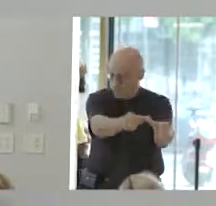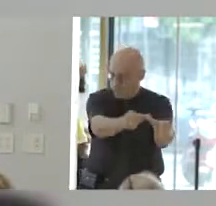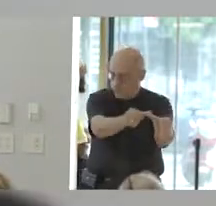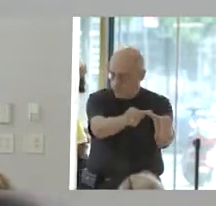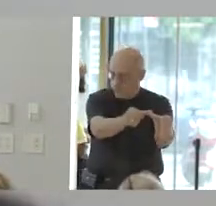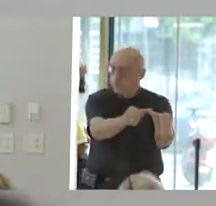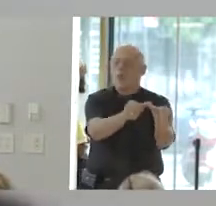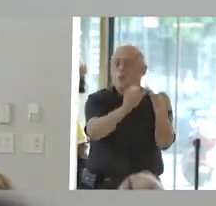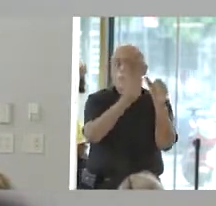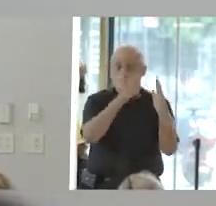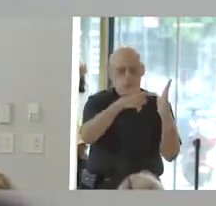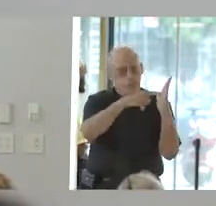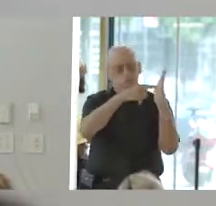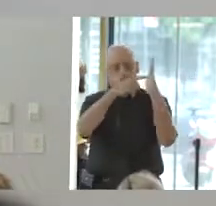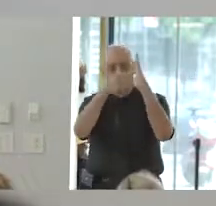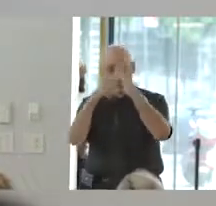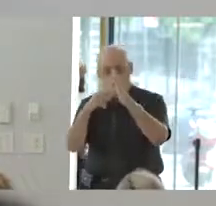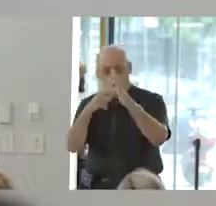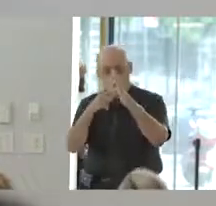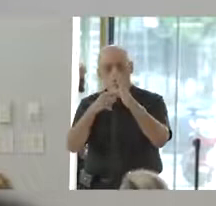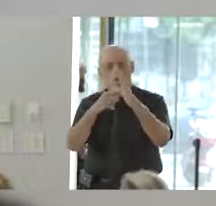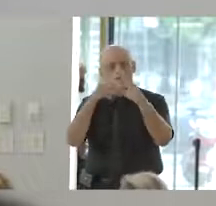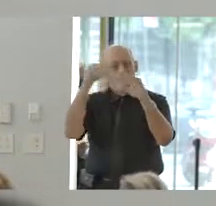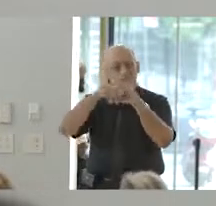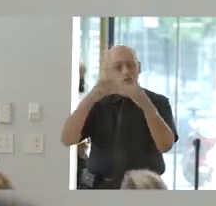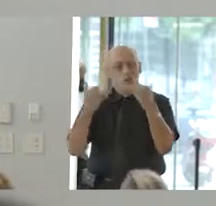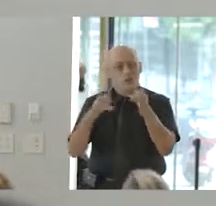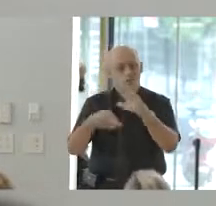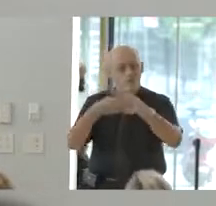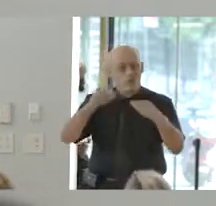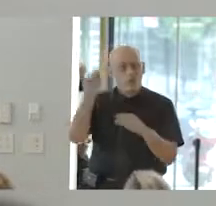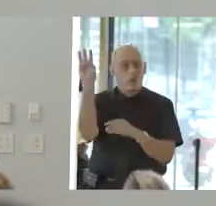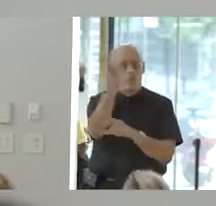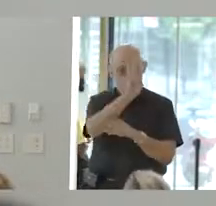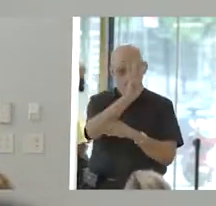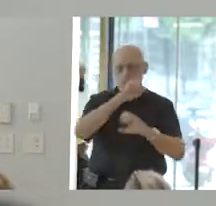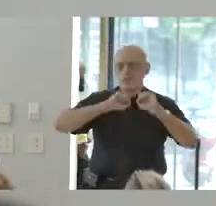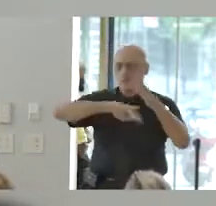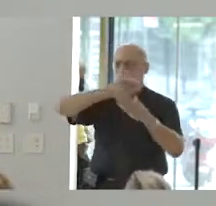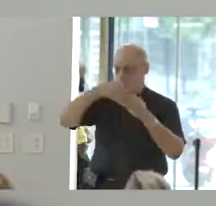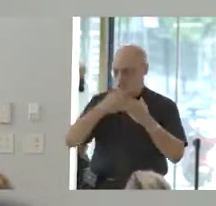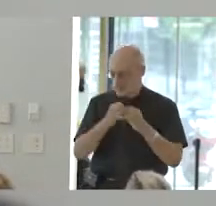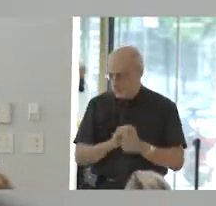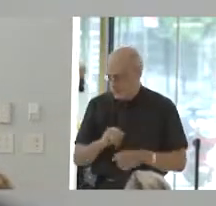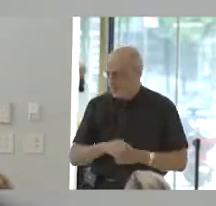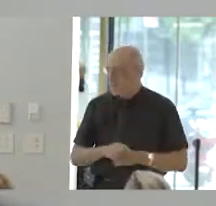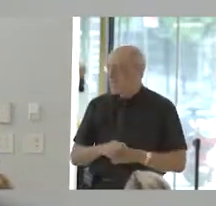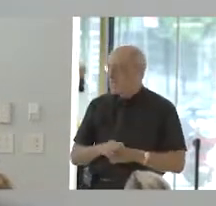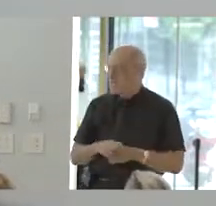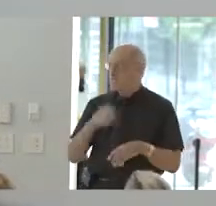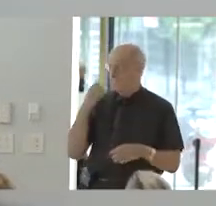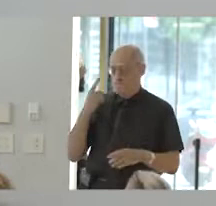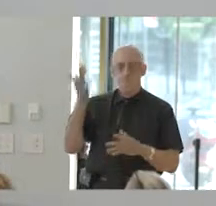being reflected in the current Northwest resiliency project. Is that